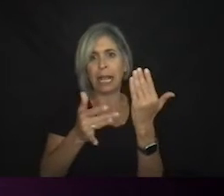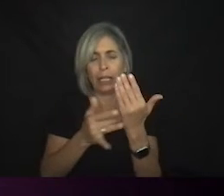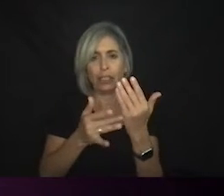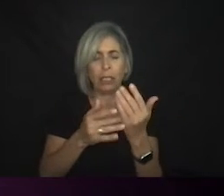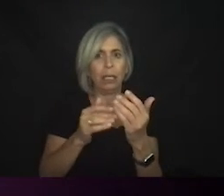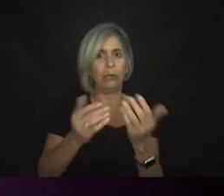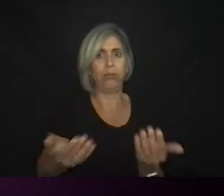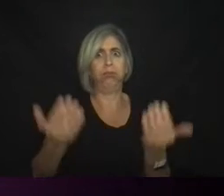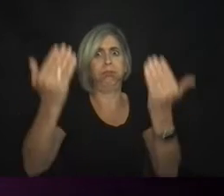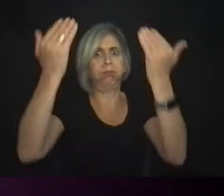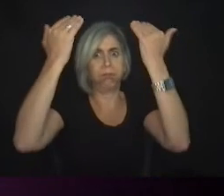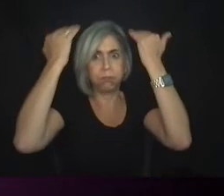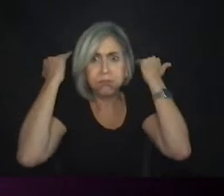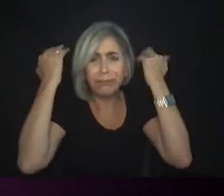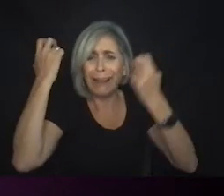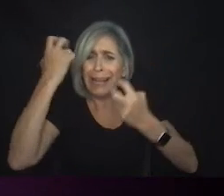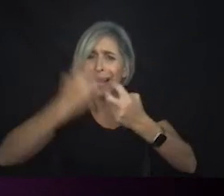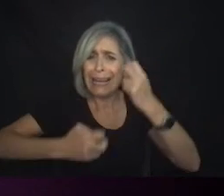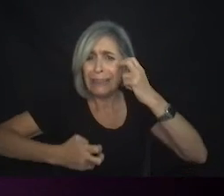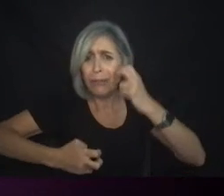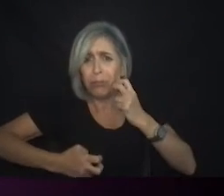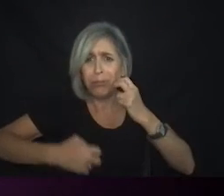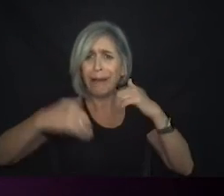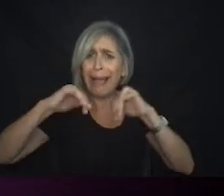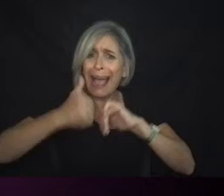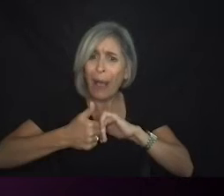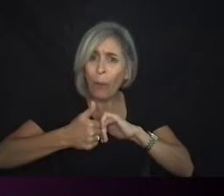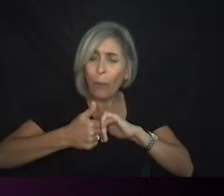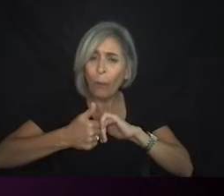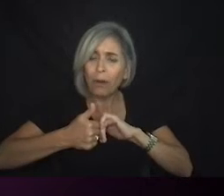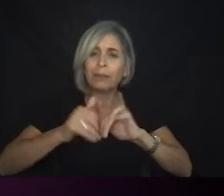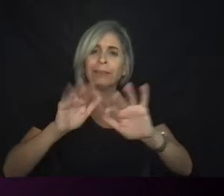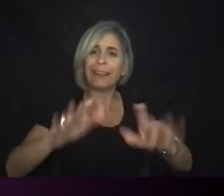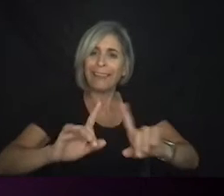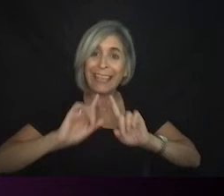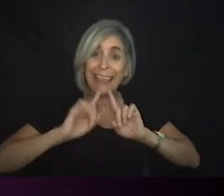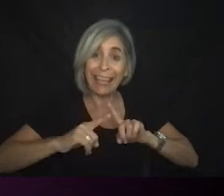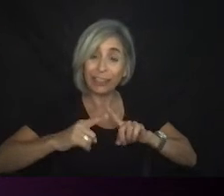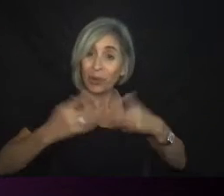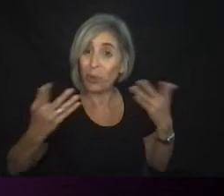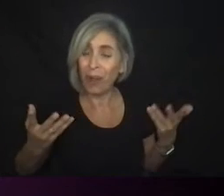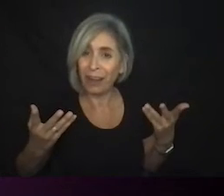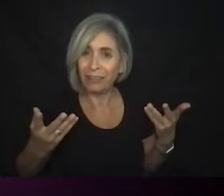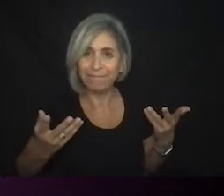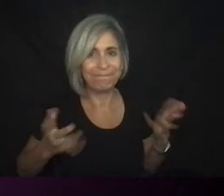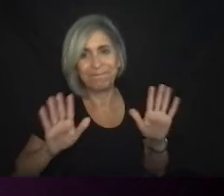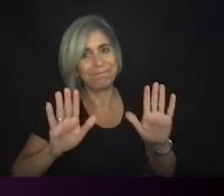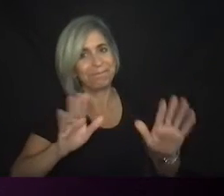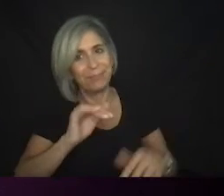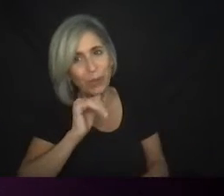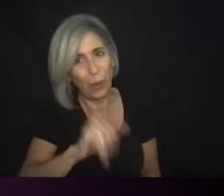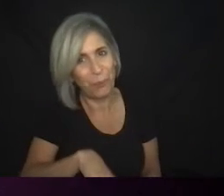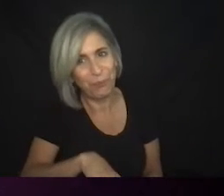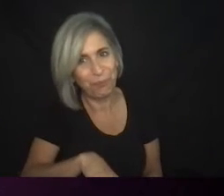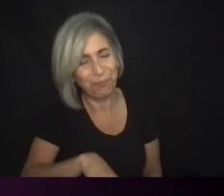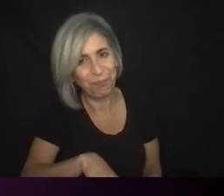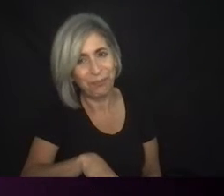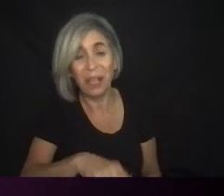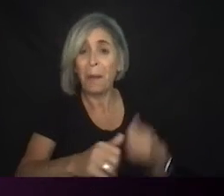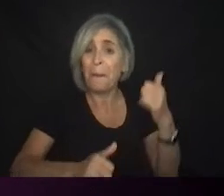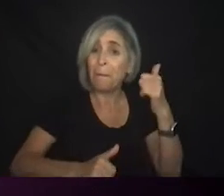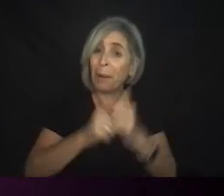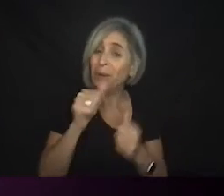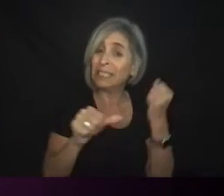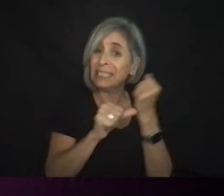It seems really difficult. And the answer to that is you really don't. Most